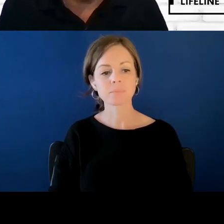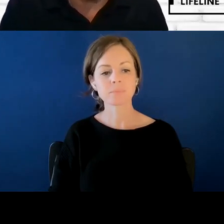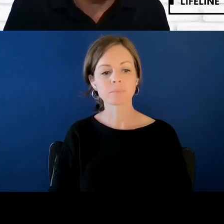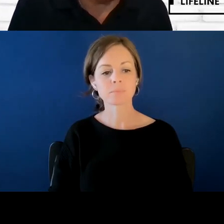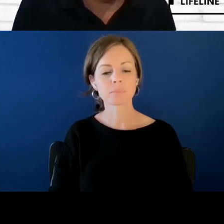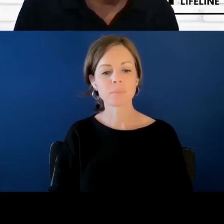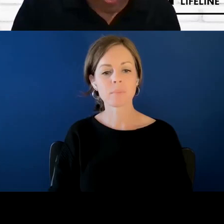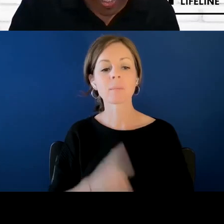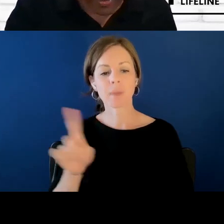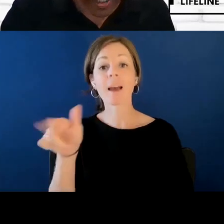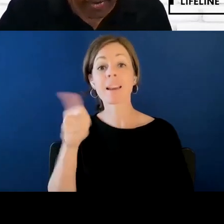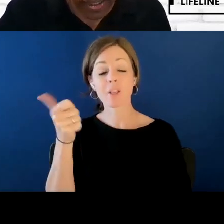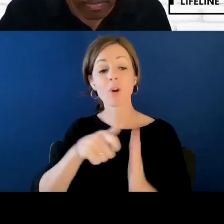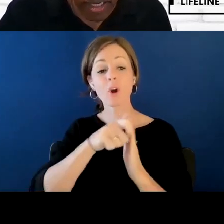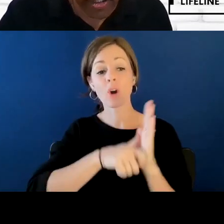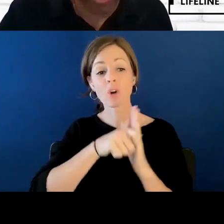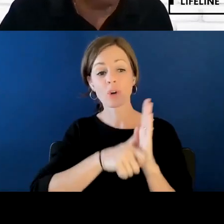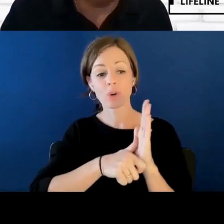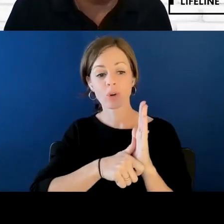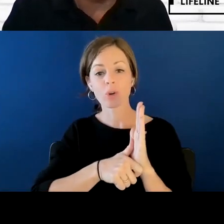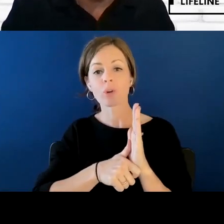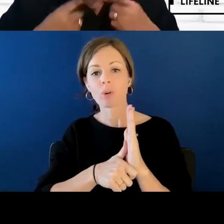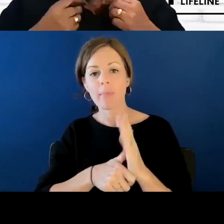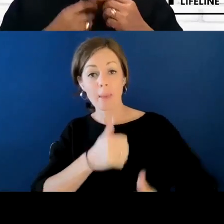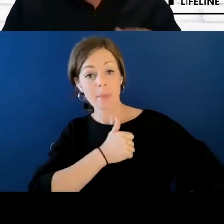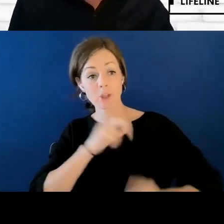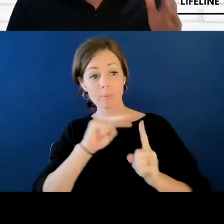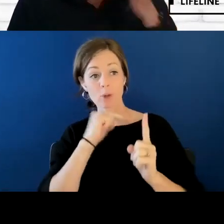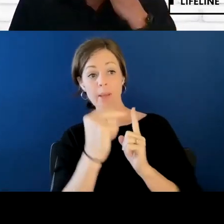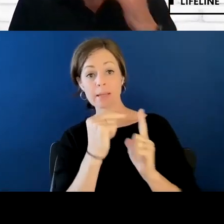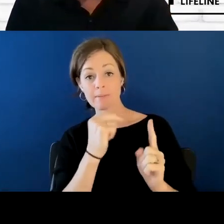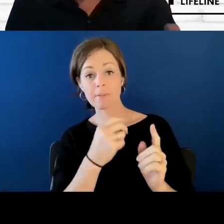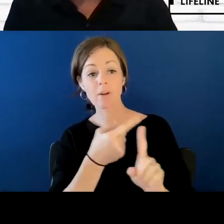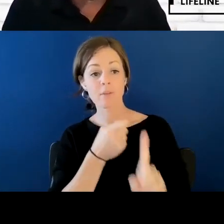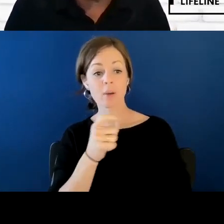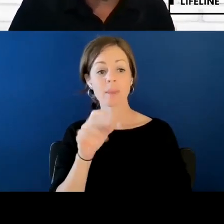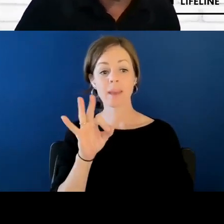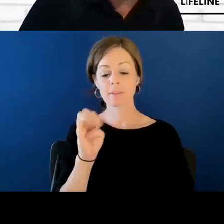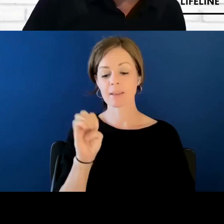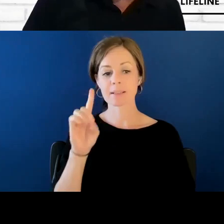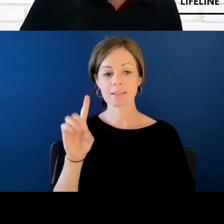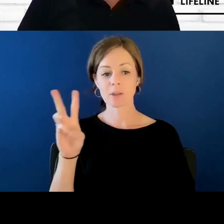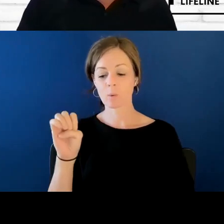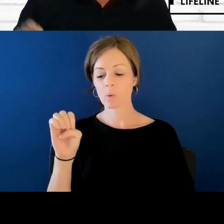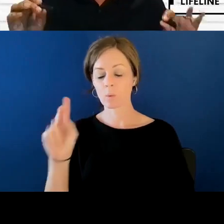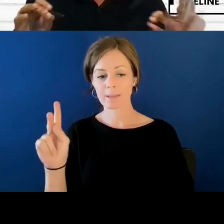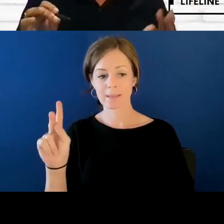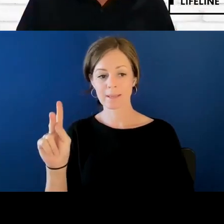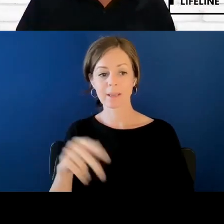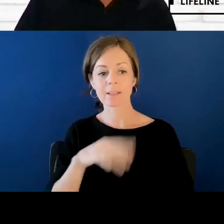And here's another article, staying within the military perspectives from the FED Week, that talks about the Navy